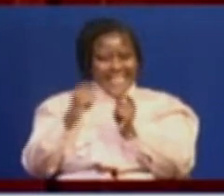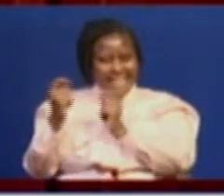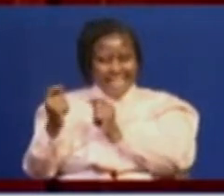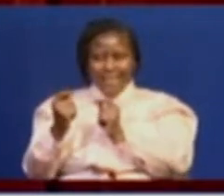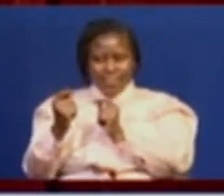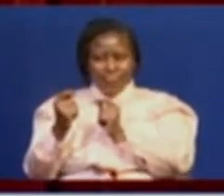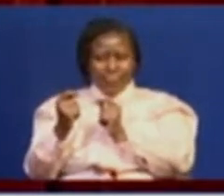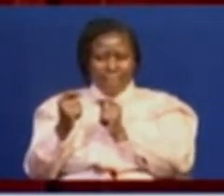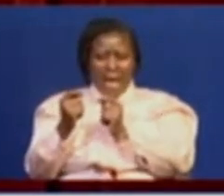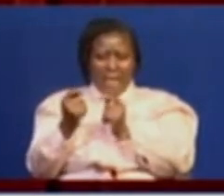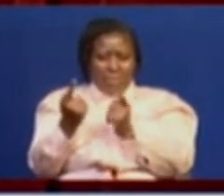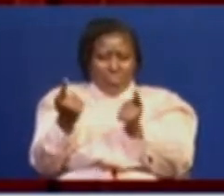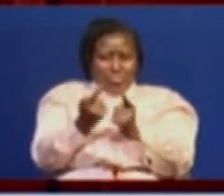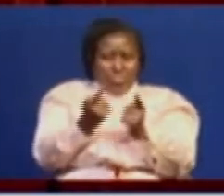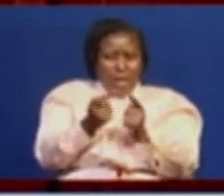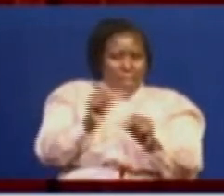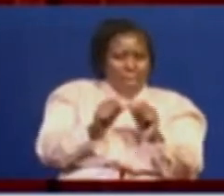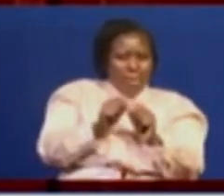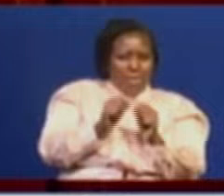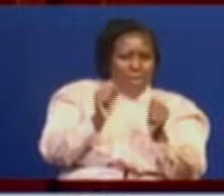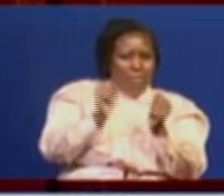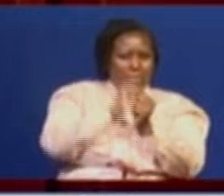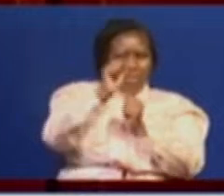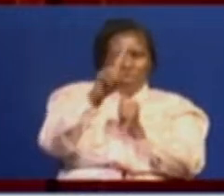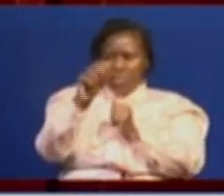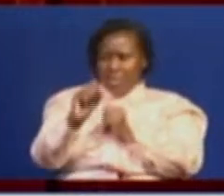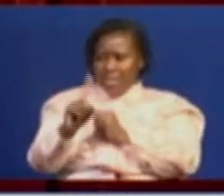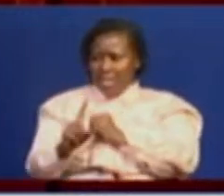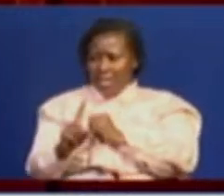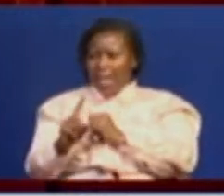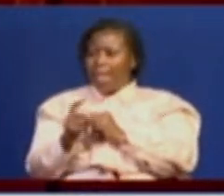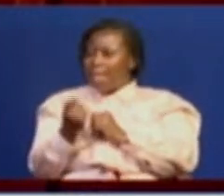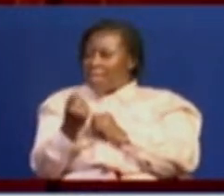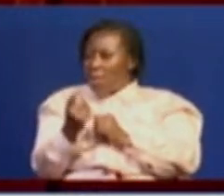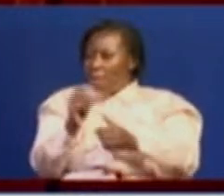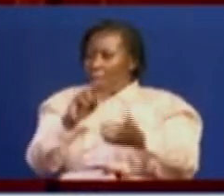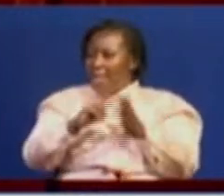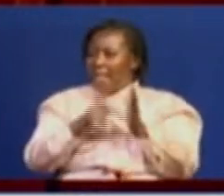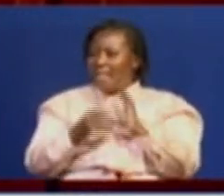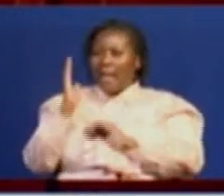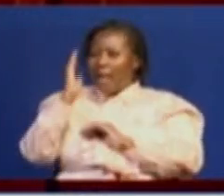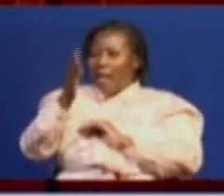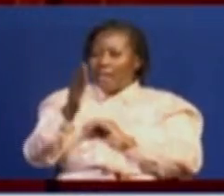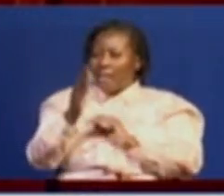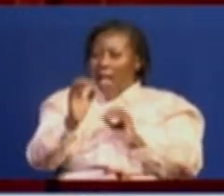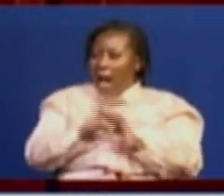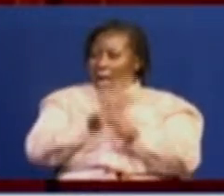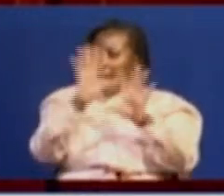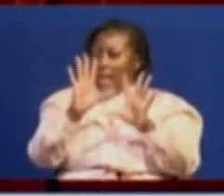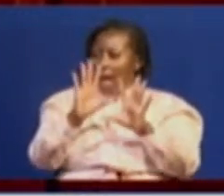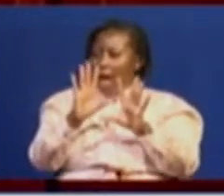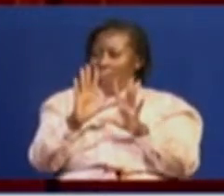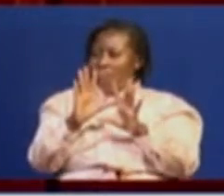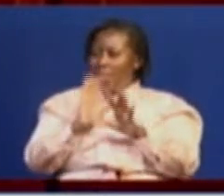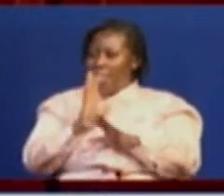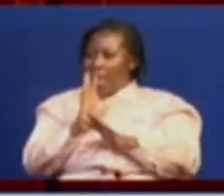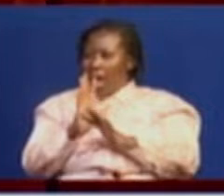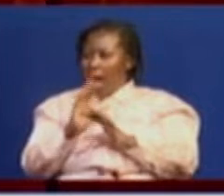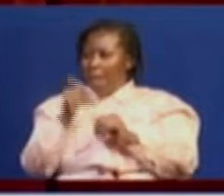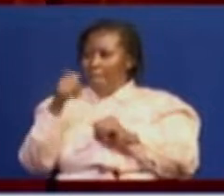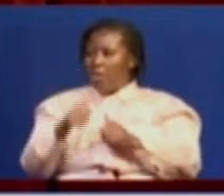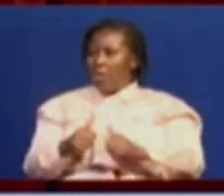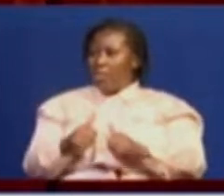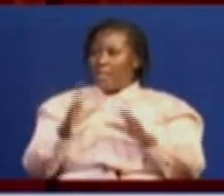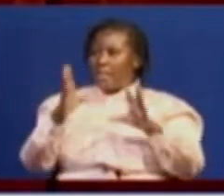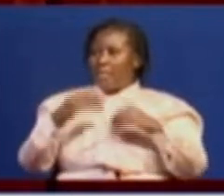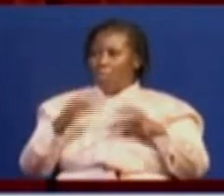translator has paraphrased for about 15 or 20 seconds, which means that it's not a direct translation, but a paraphrasing. And that, to